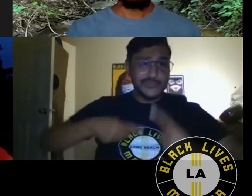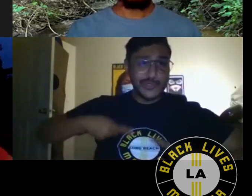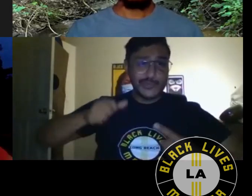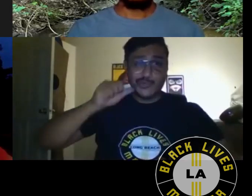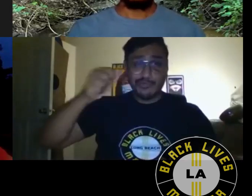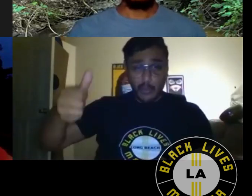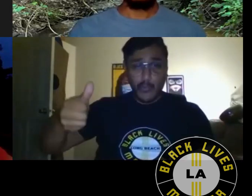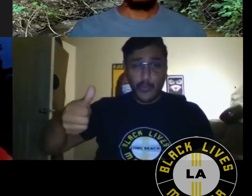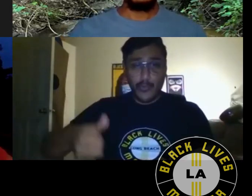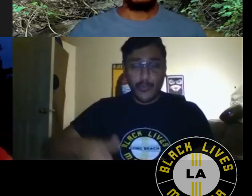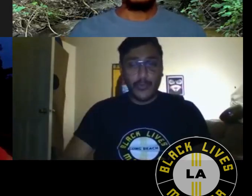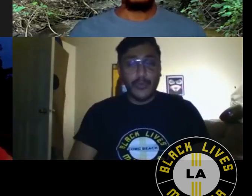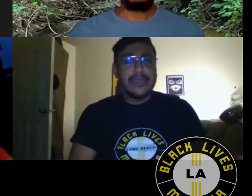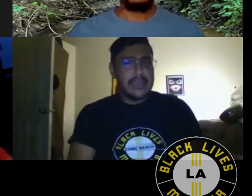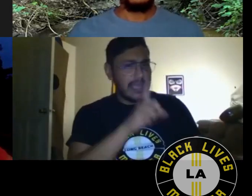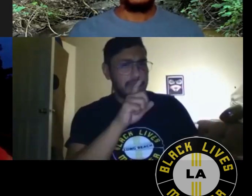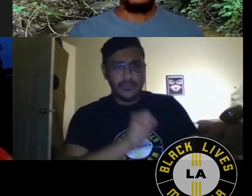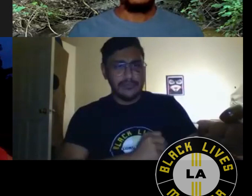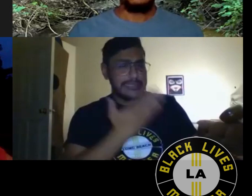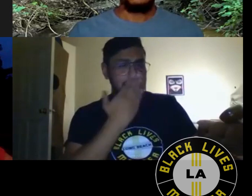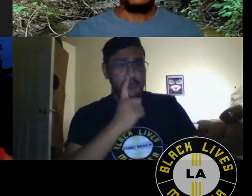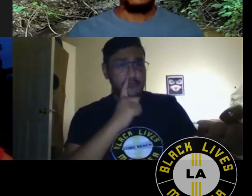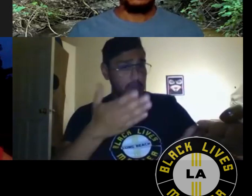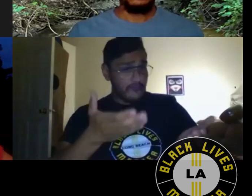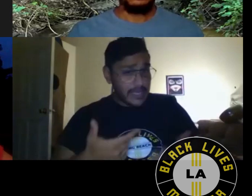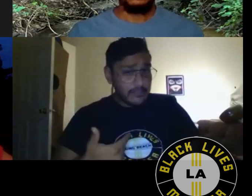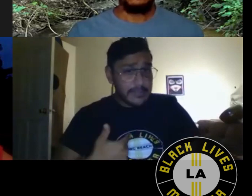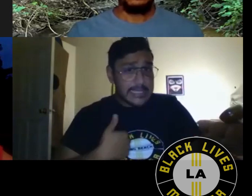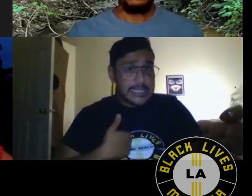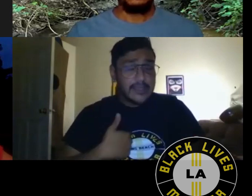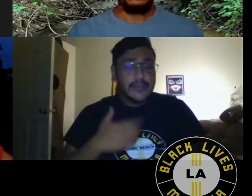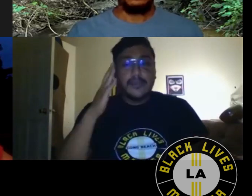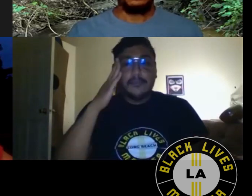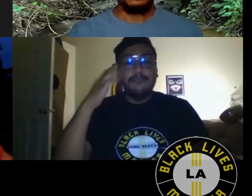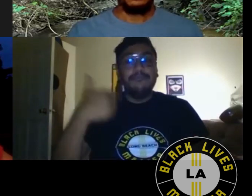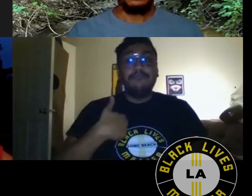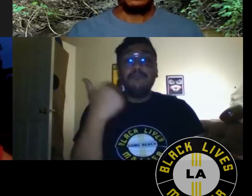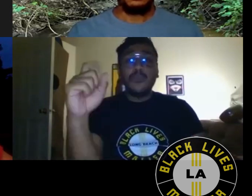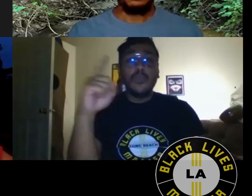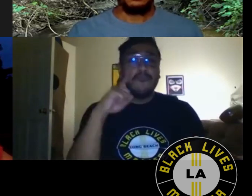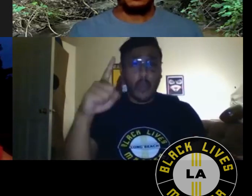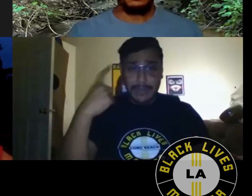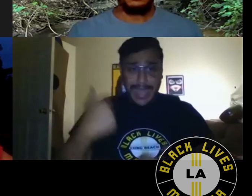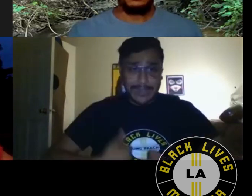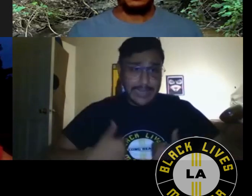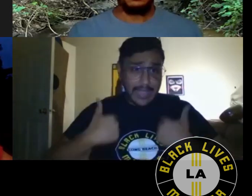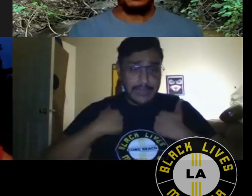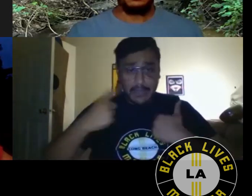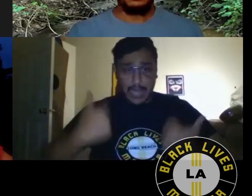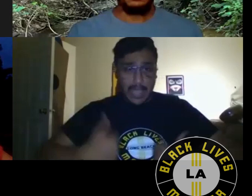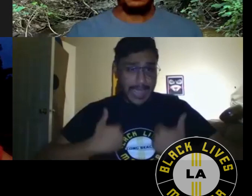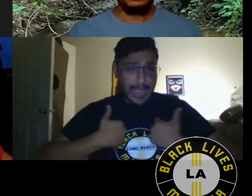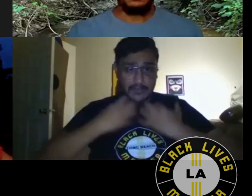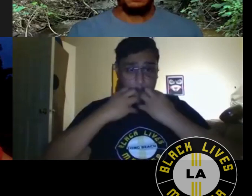Absolutely. Thanks for having me. And this goes out to the movement for Black Lives, to Black Lives Matter, and all